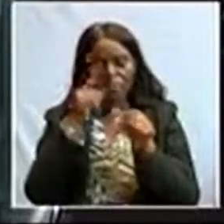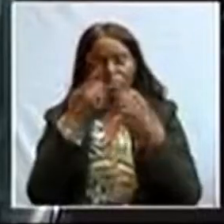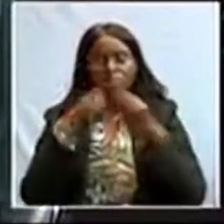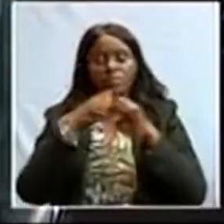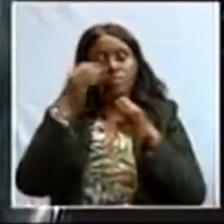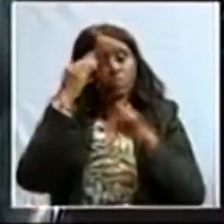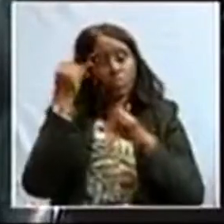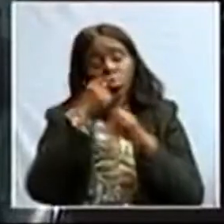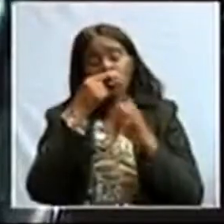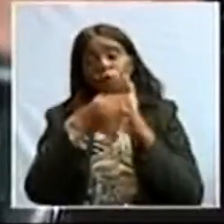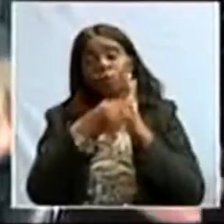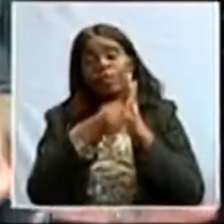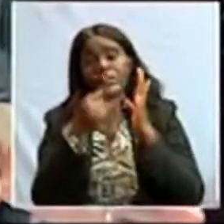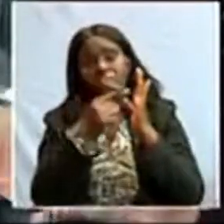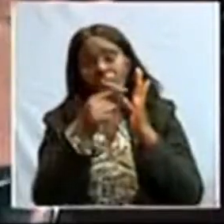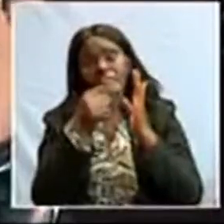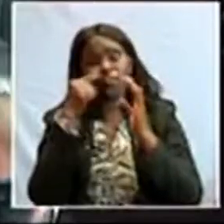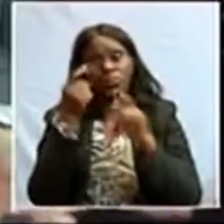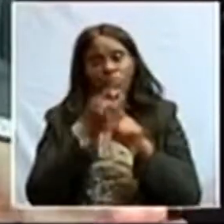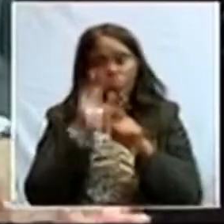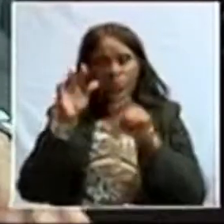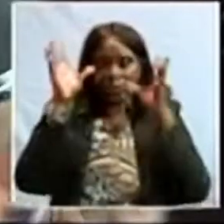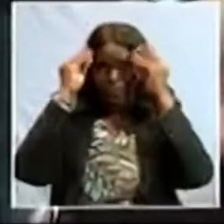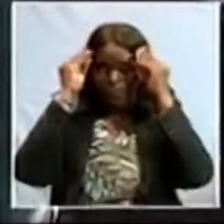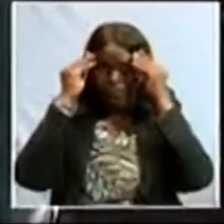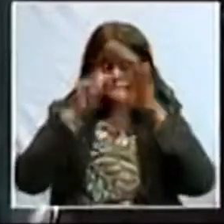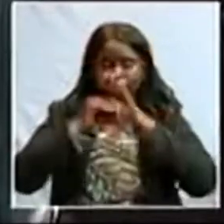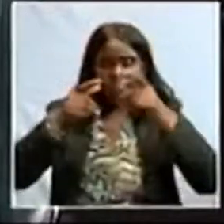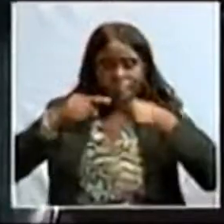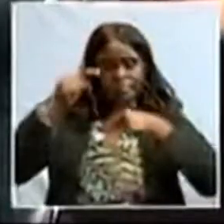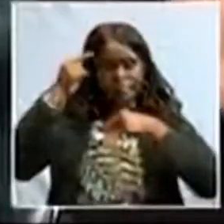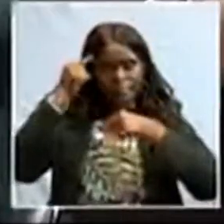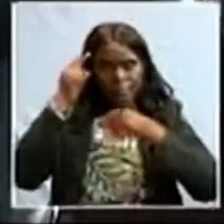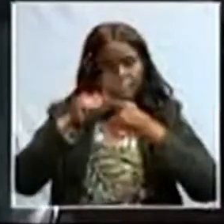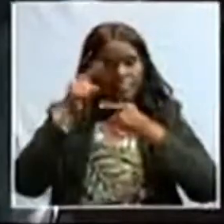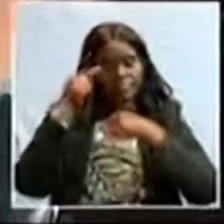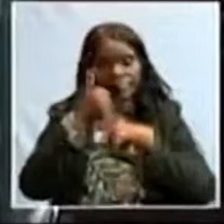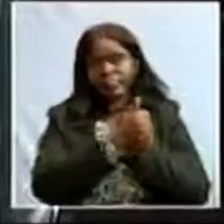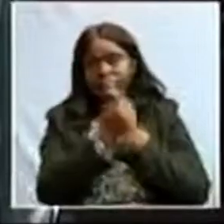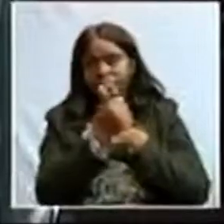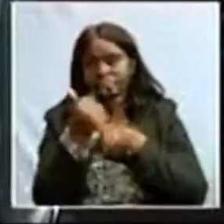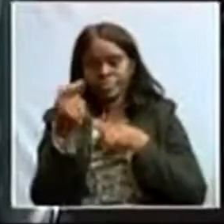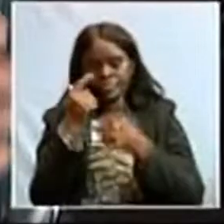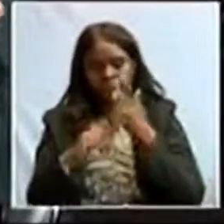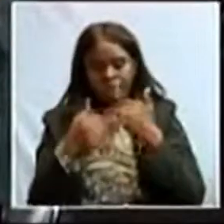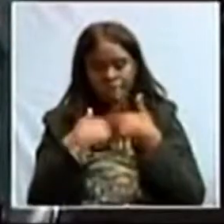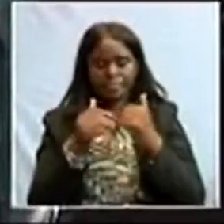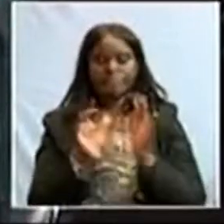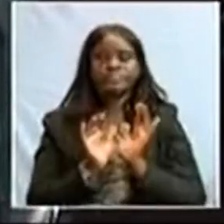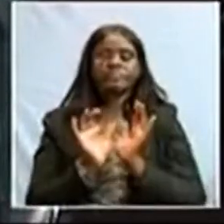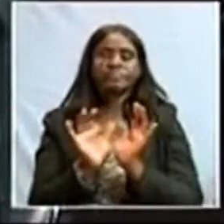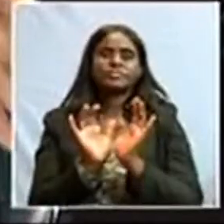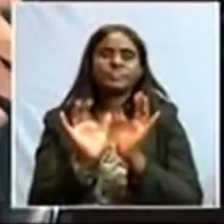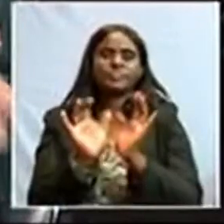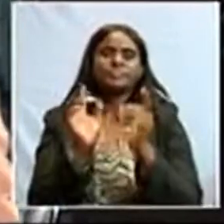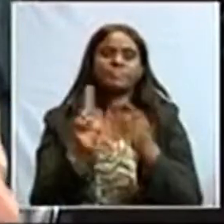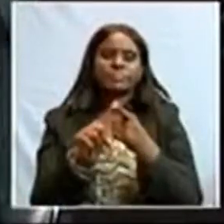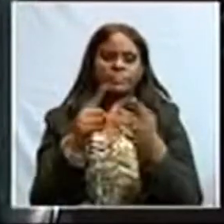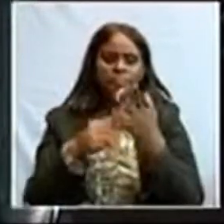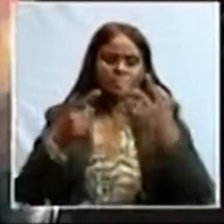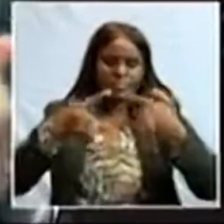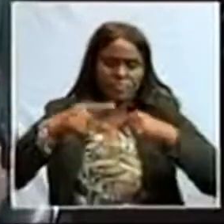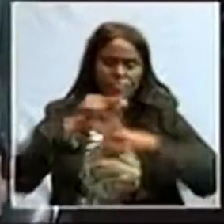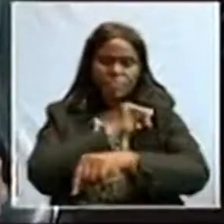who's heading this section from your experience in local government. Okay. But for these that have been pushed to the